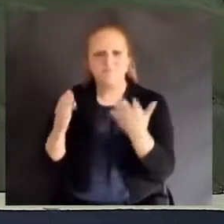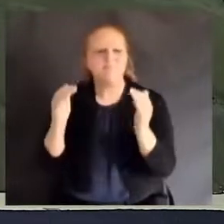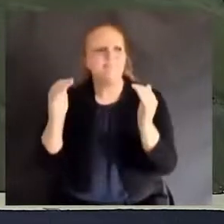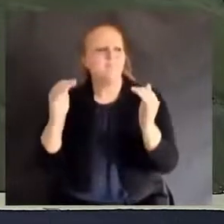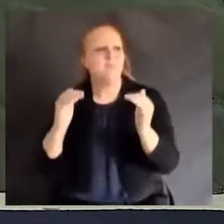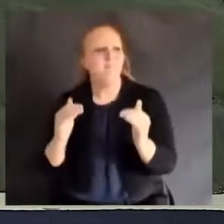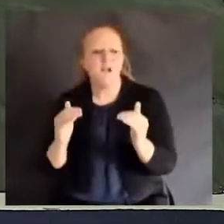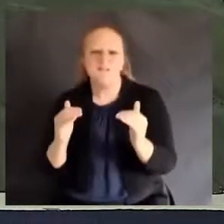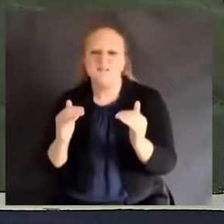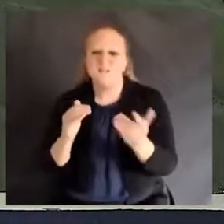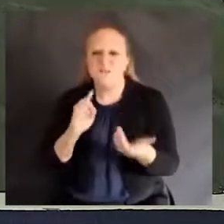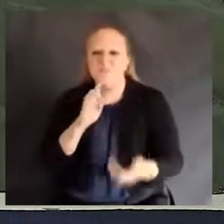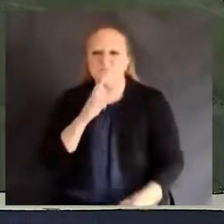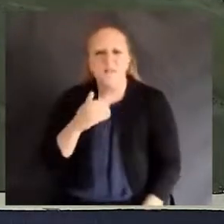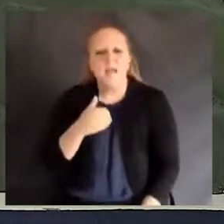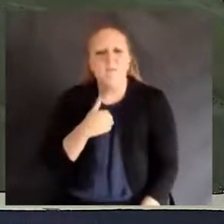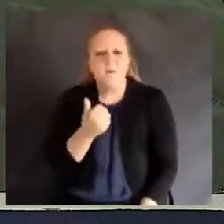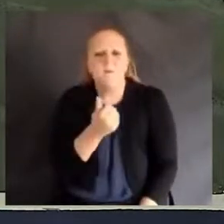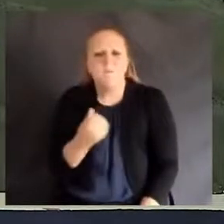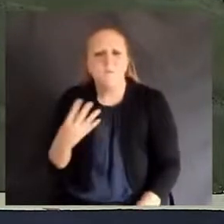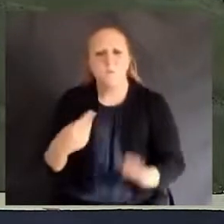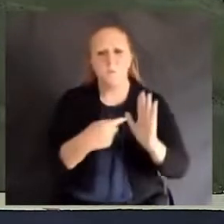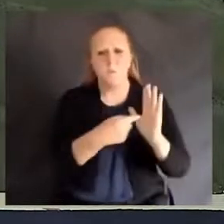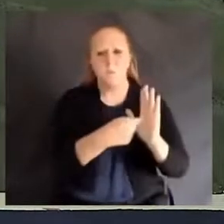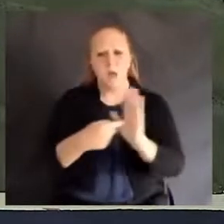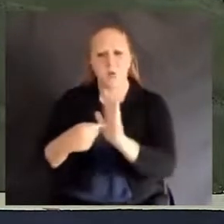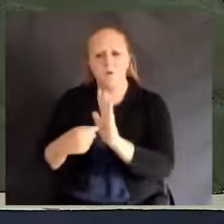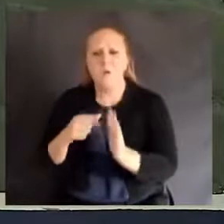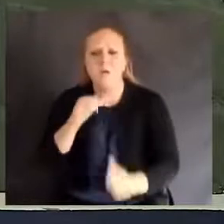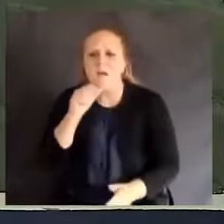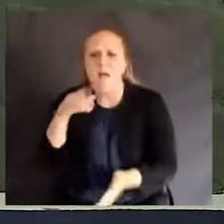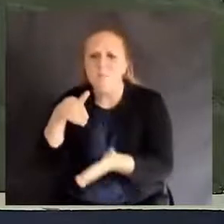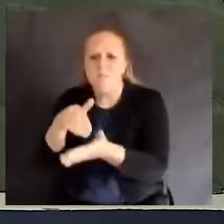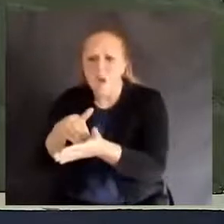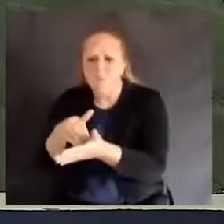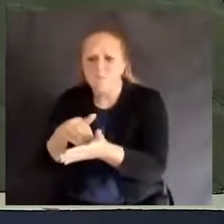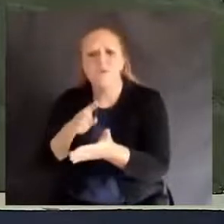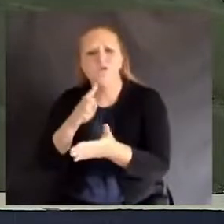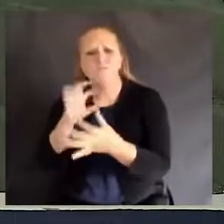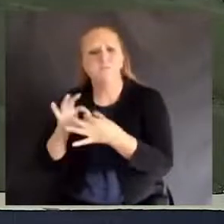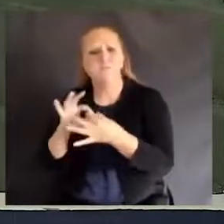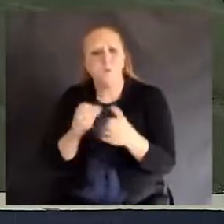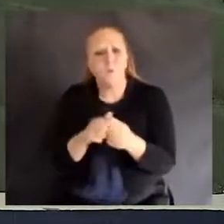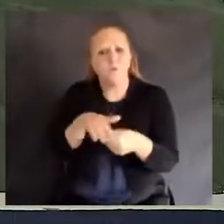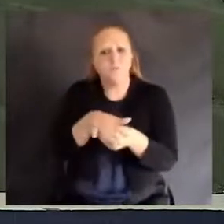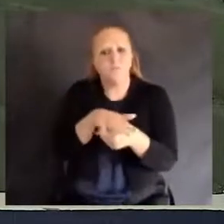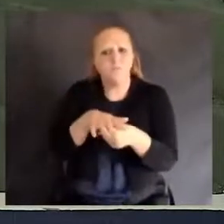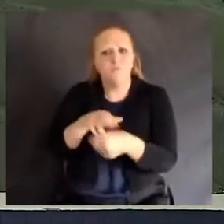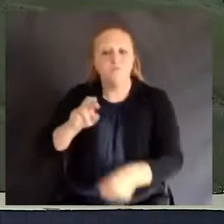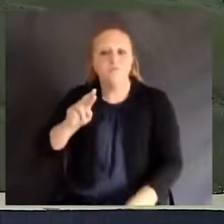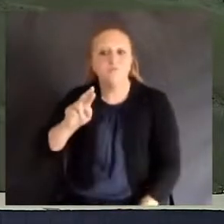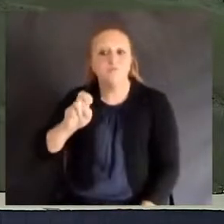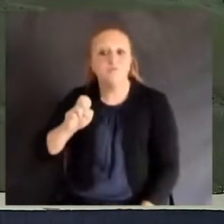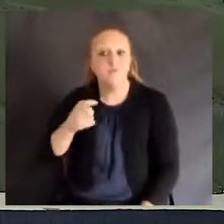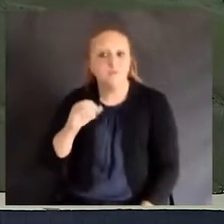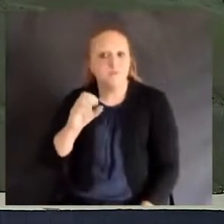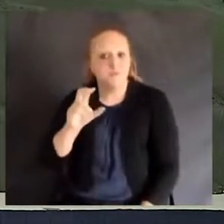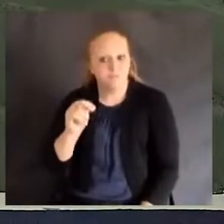basically, you only have a couple of models. They're more on regional variations than anything